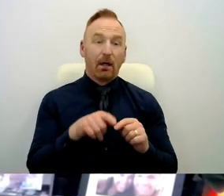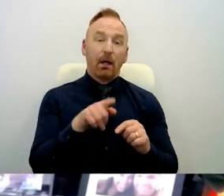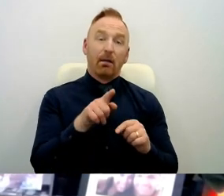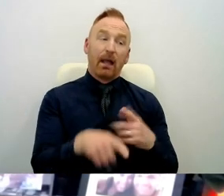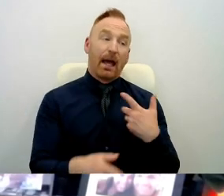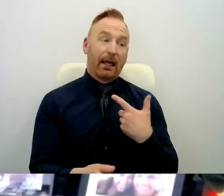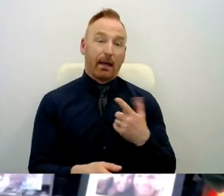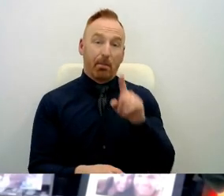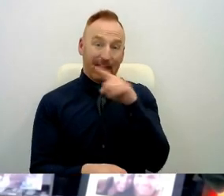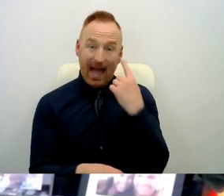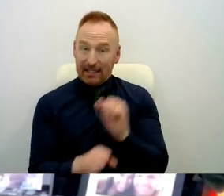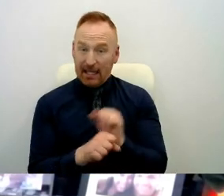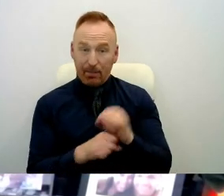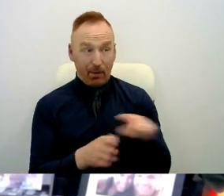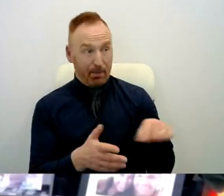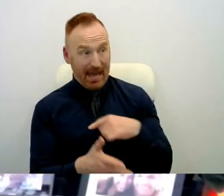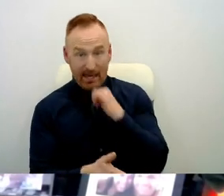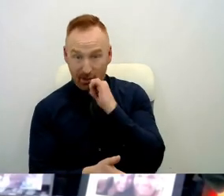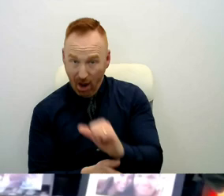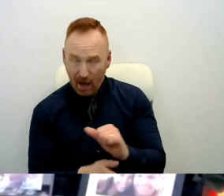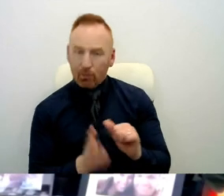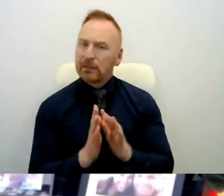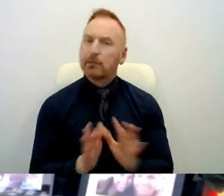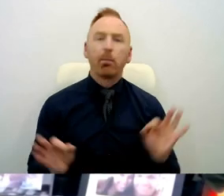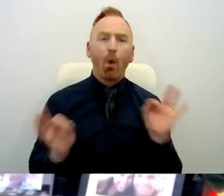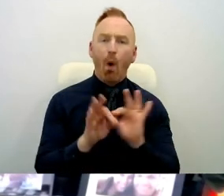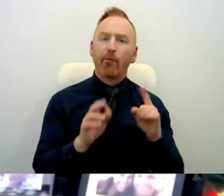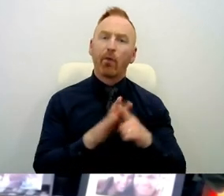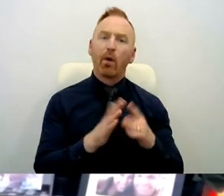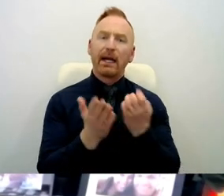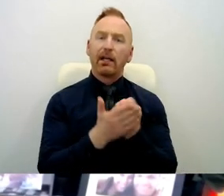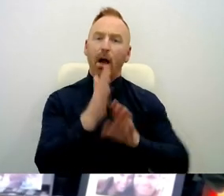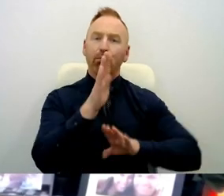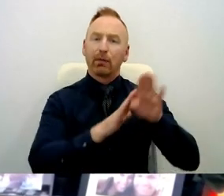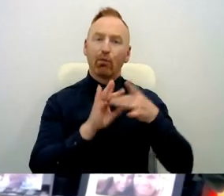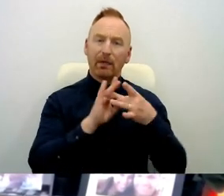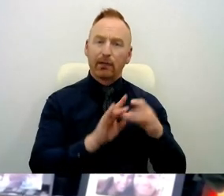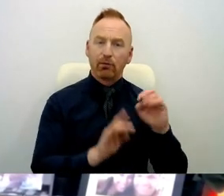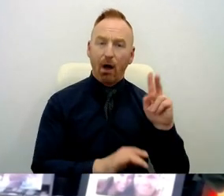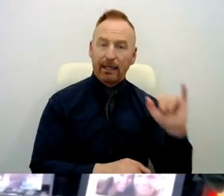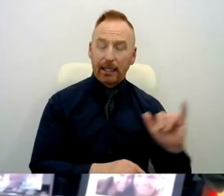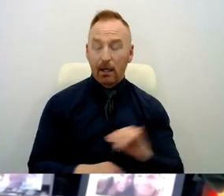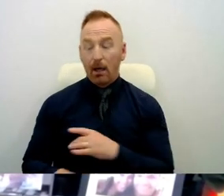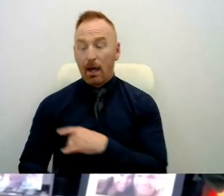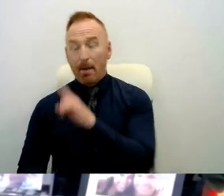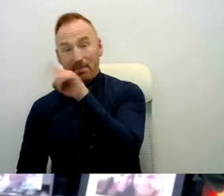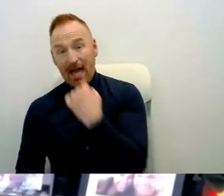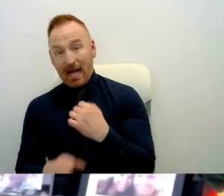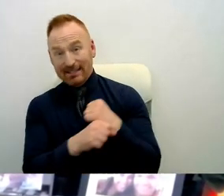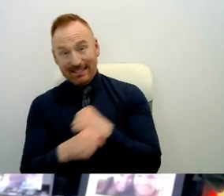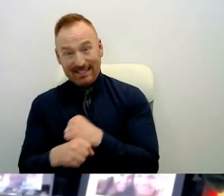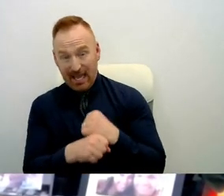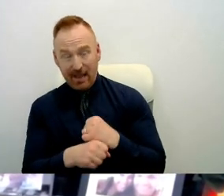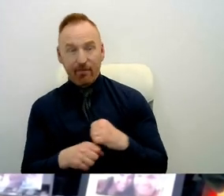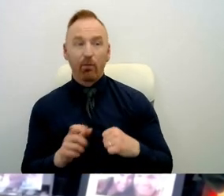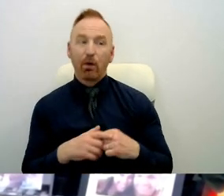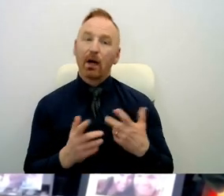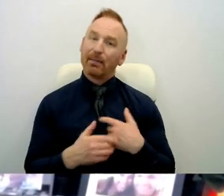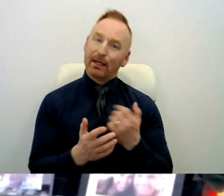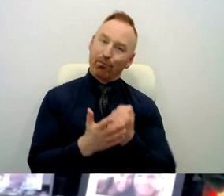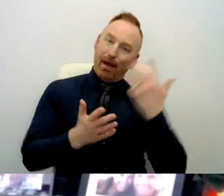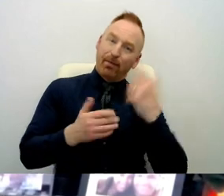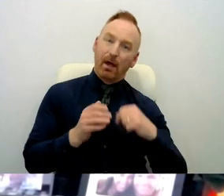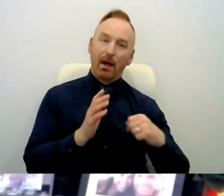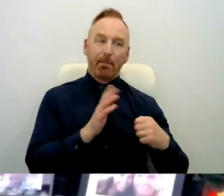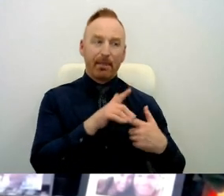Black labor was critical for the economic growth of the colonies. Enslaved Blacks were also a source of wealth